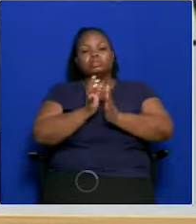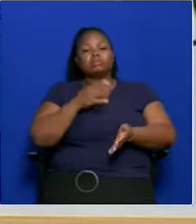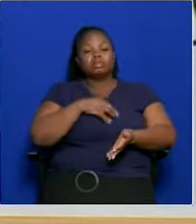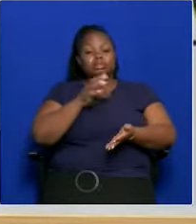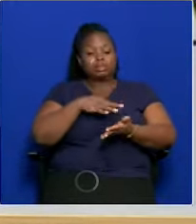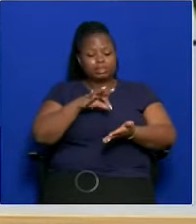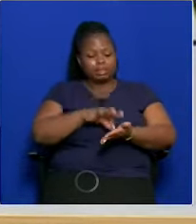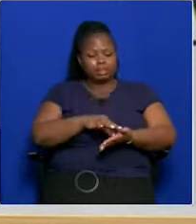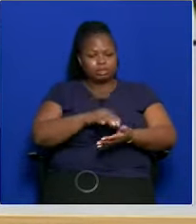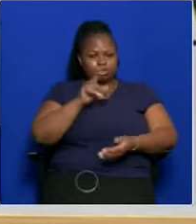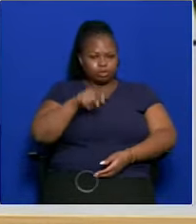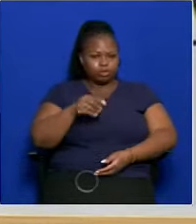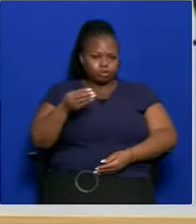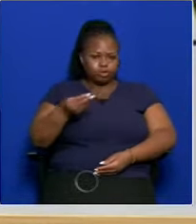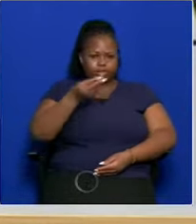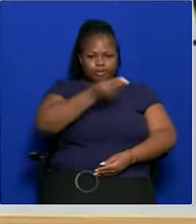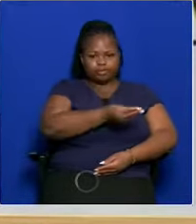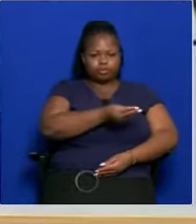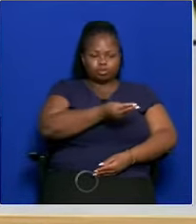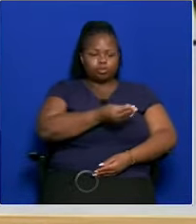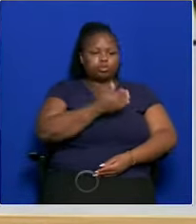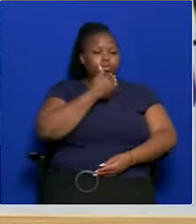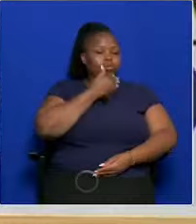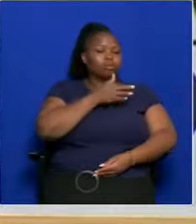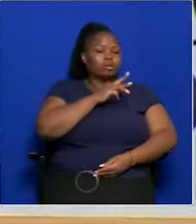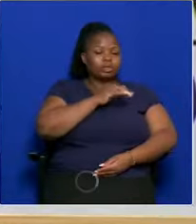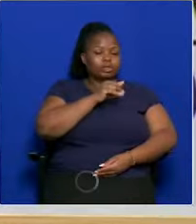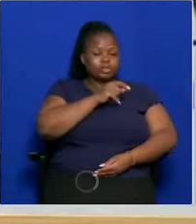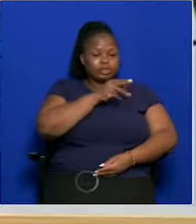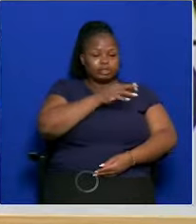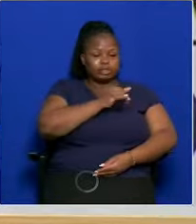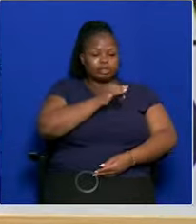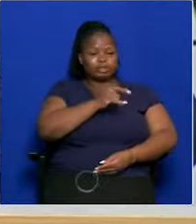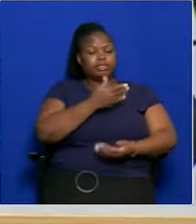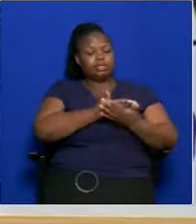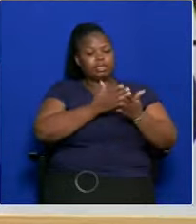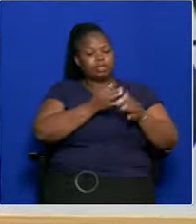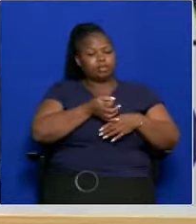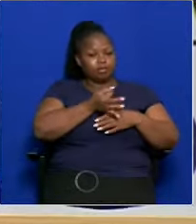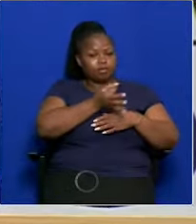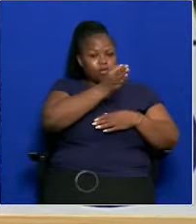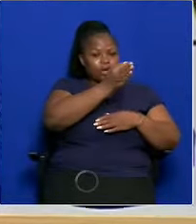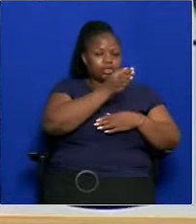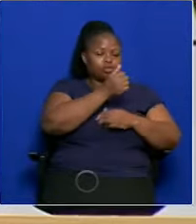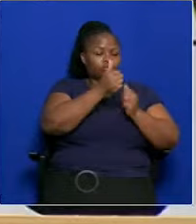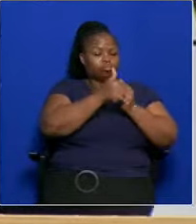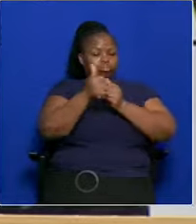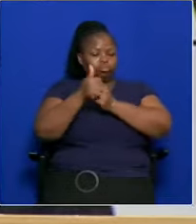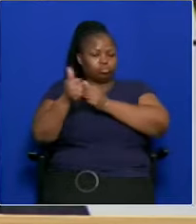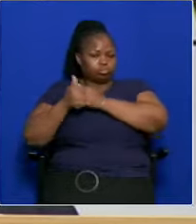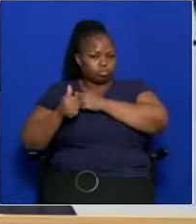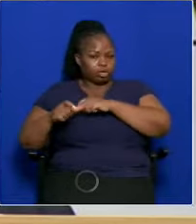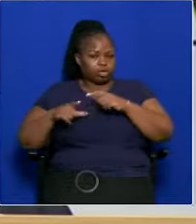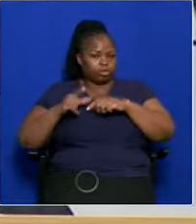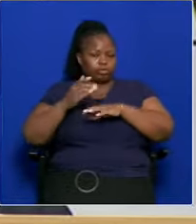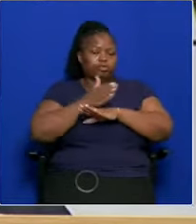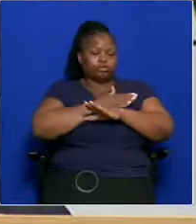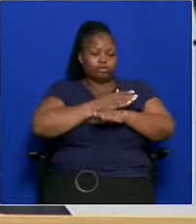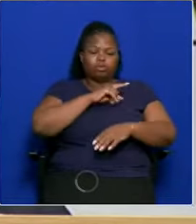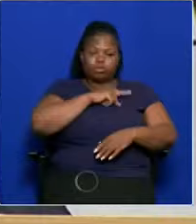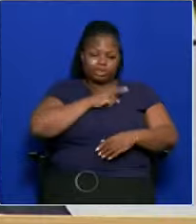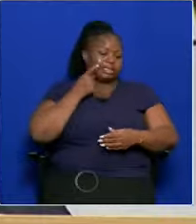to Brigadier Risant to forward it to the stakeholders in time so that they can